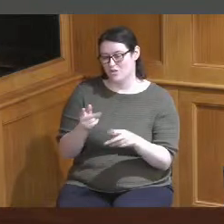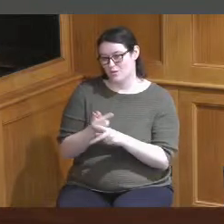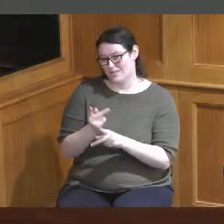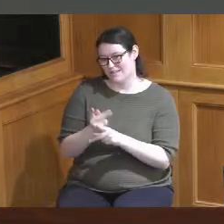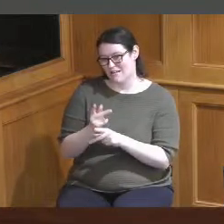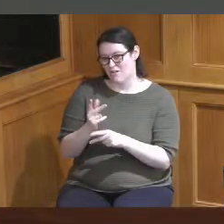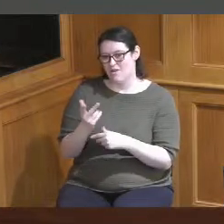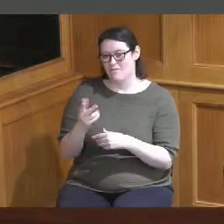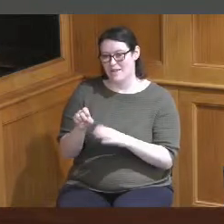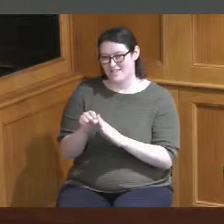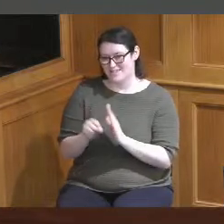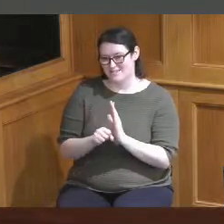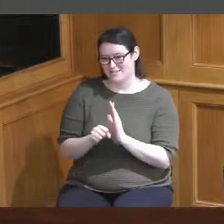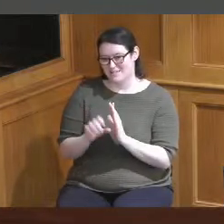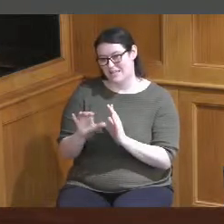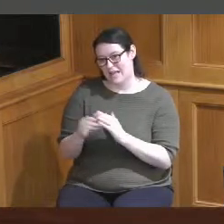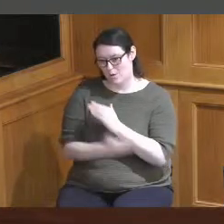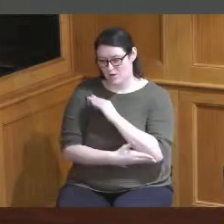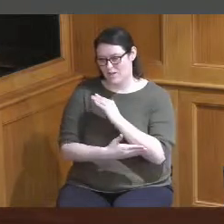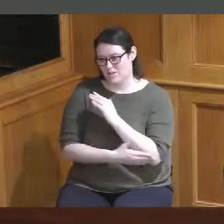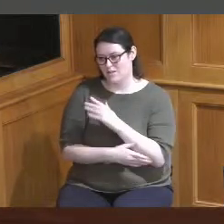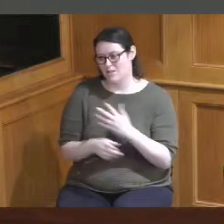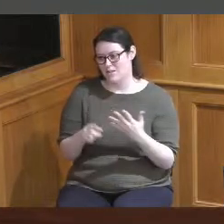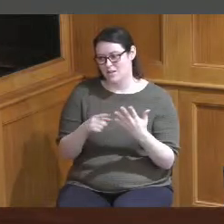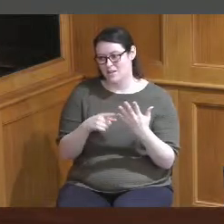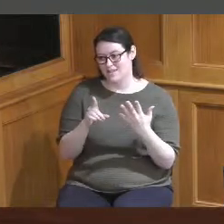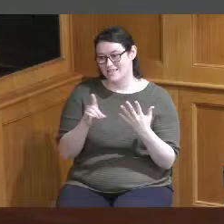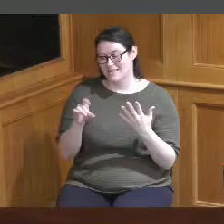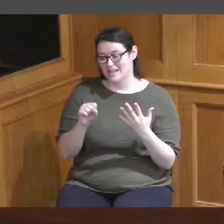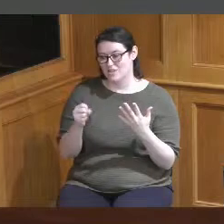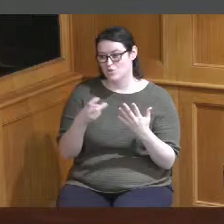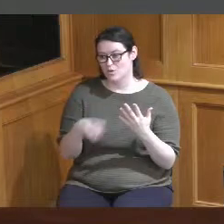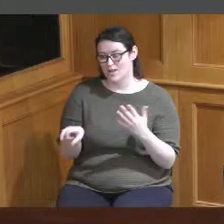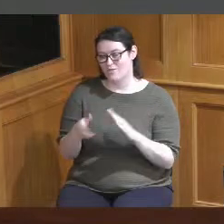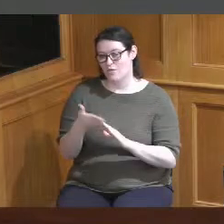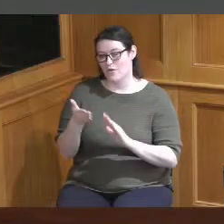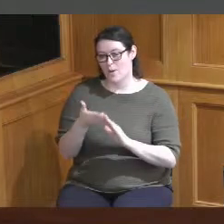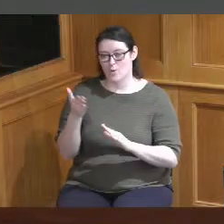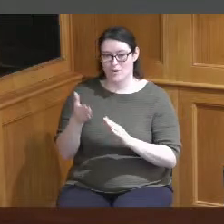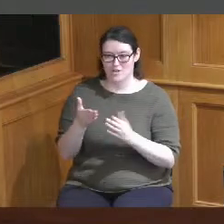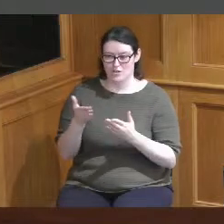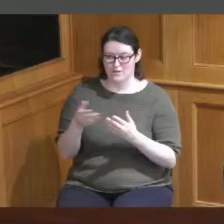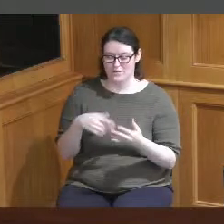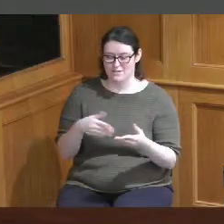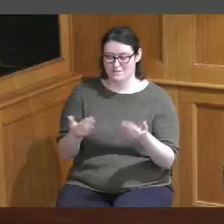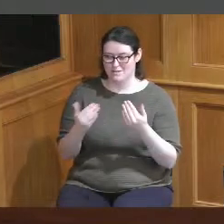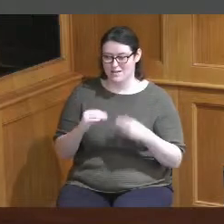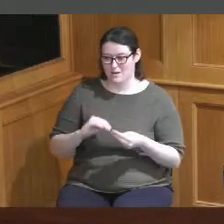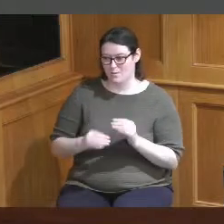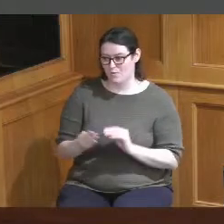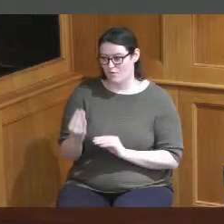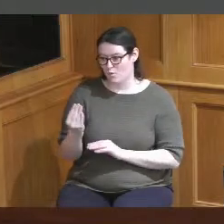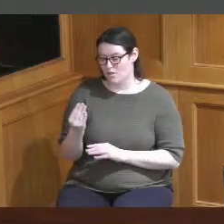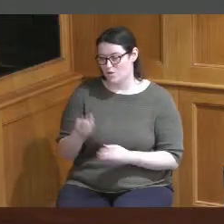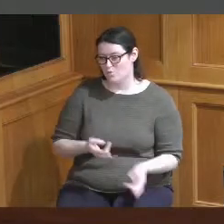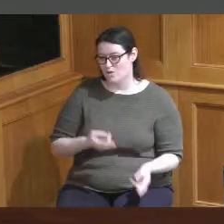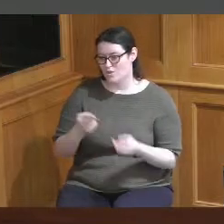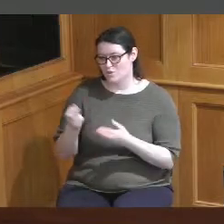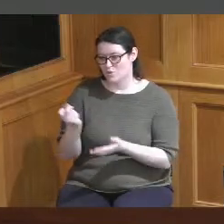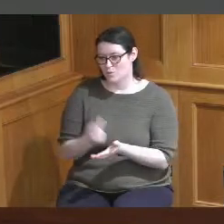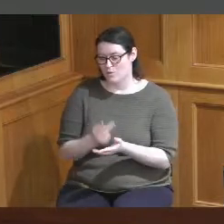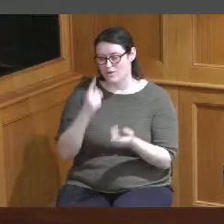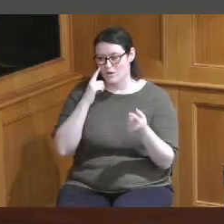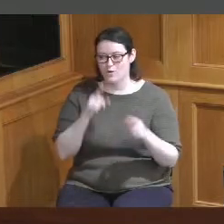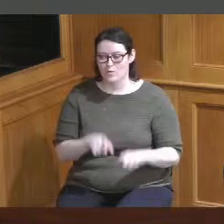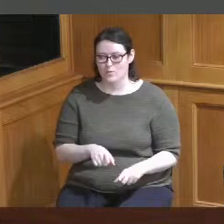And this is a transfer within DDS for operating expenses. Item 14 is a resolution authorizing an